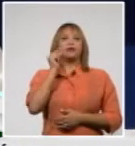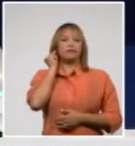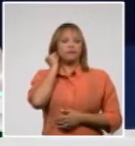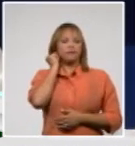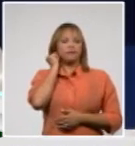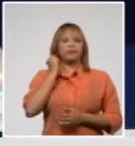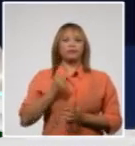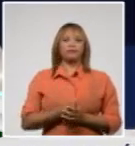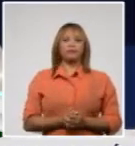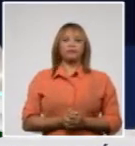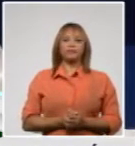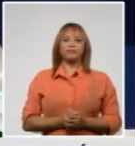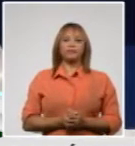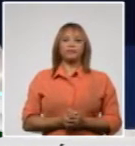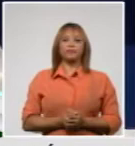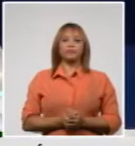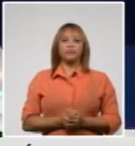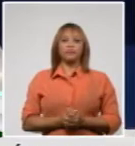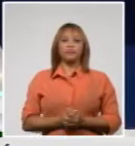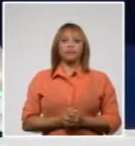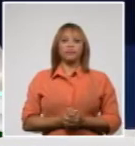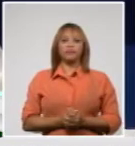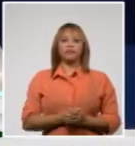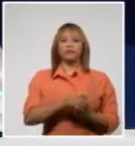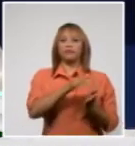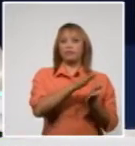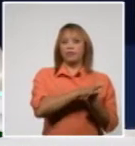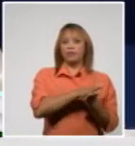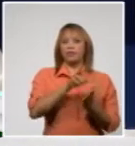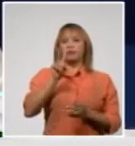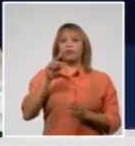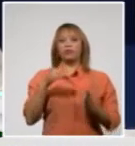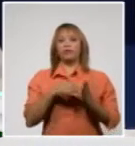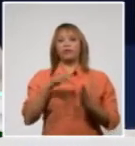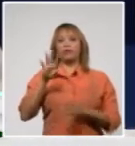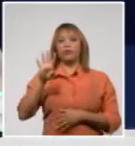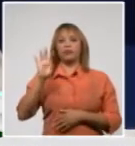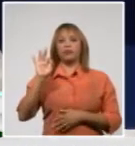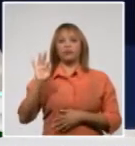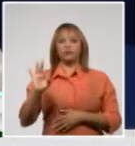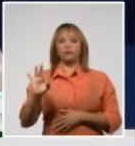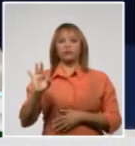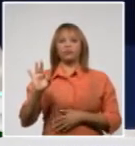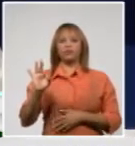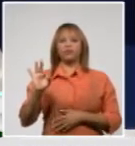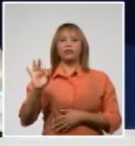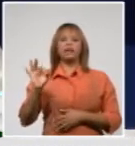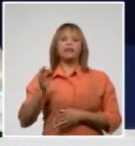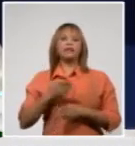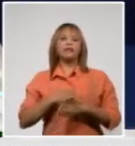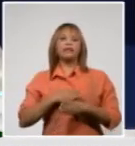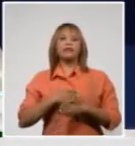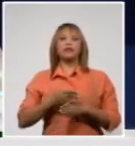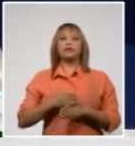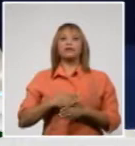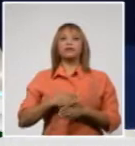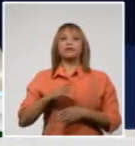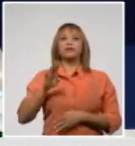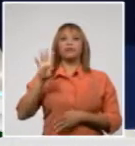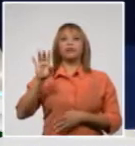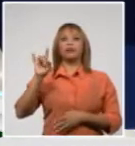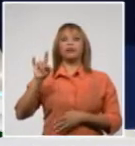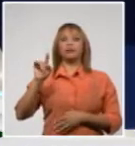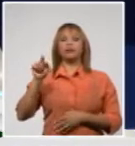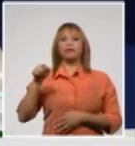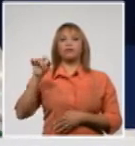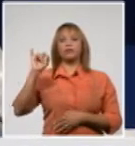363. Of the 61 diagnosed cases yesterday, 24 are male for 50.4% of